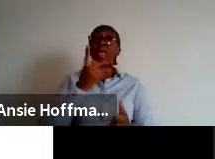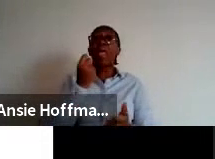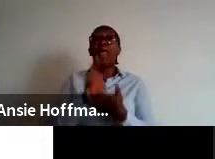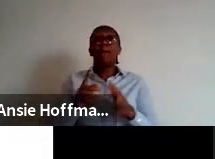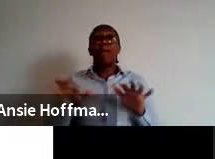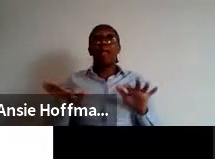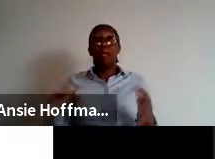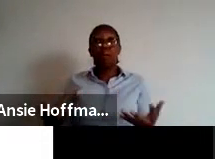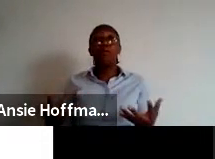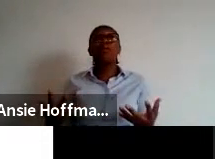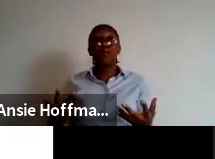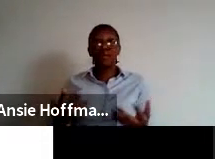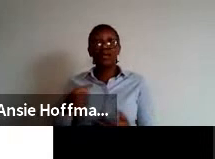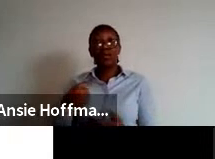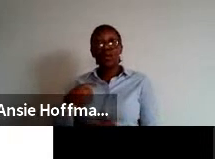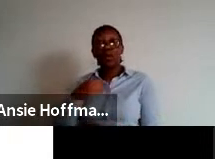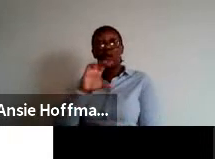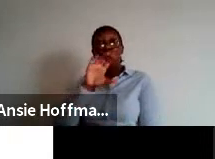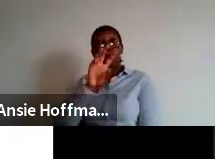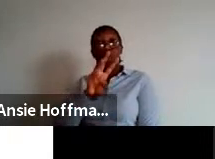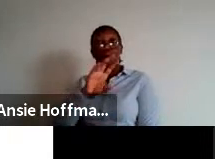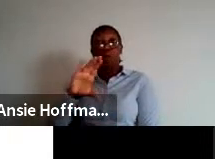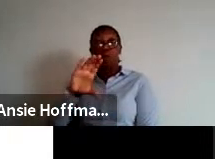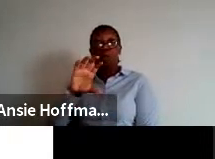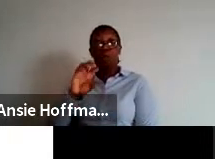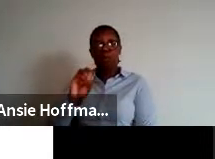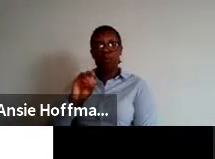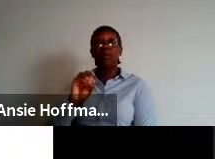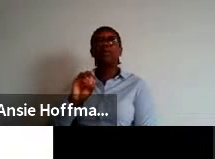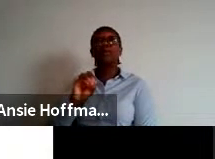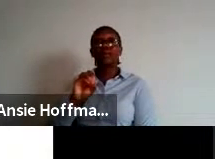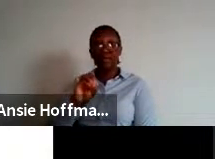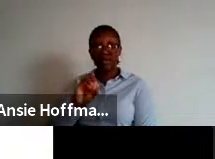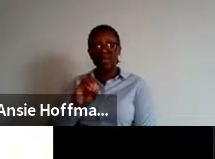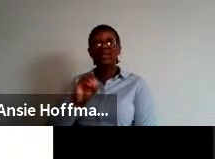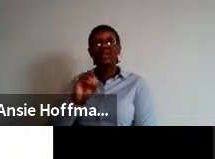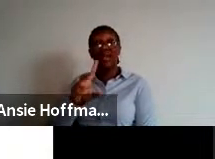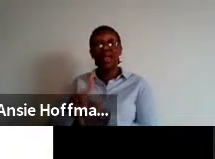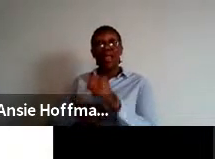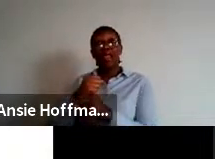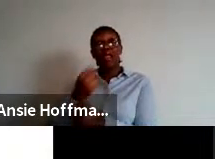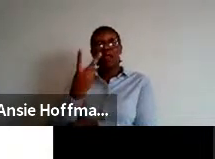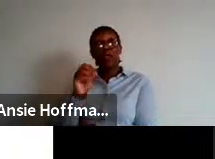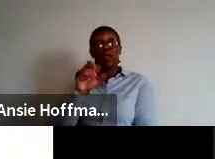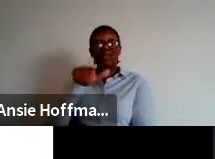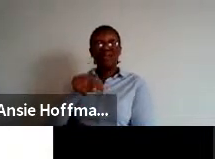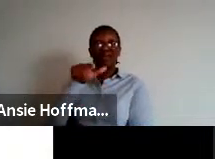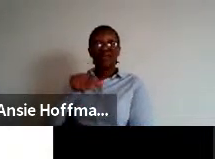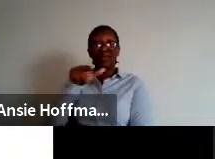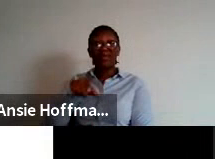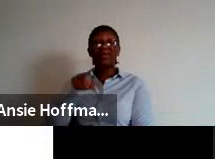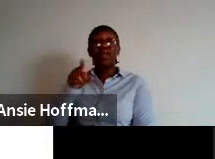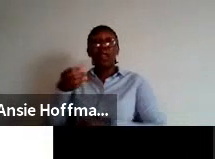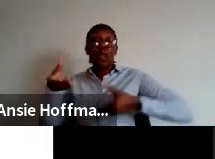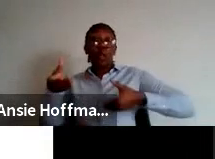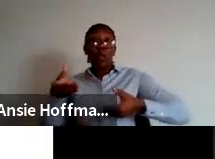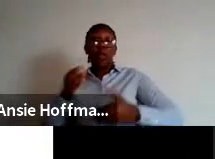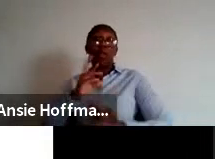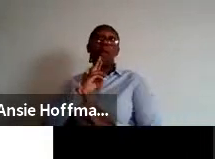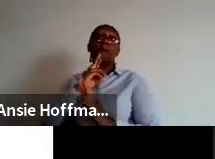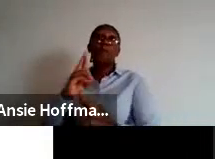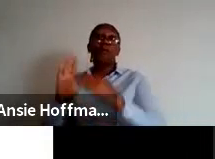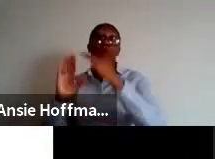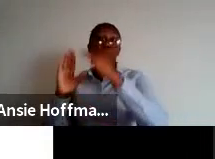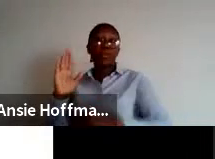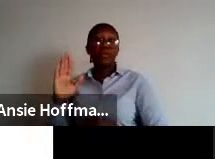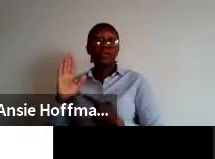According to the World Customs Organization 2017 illicit trade report, the areas of risk that I'm going to talk